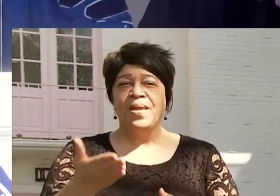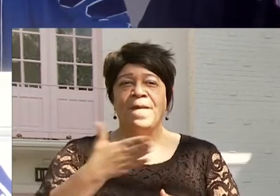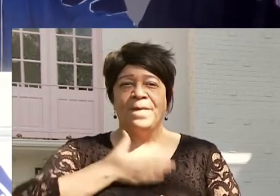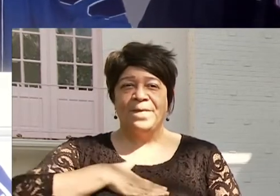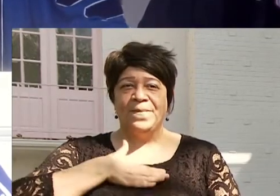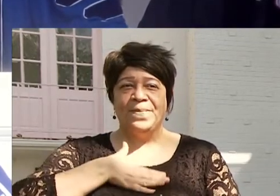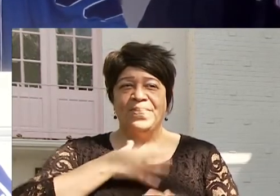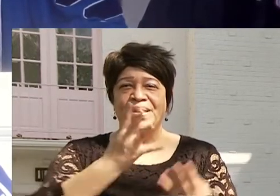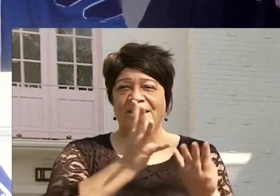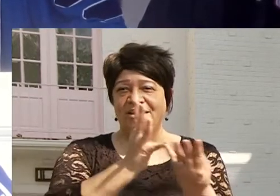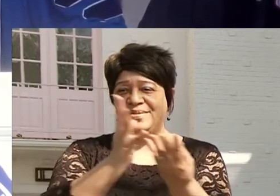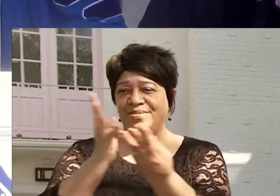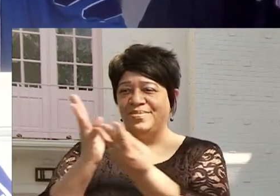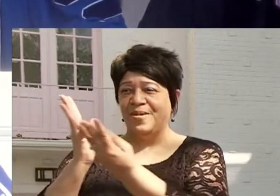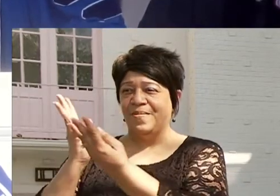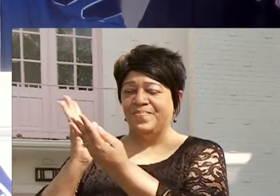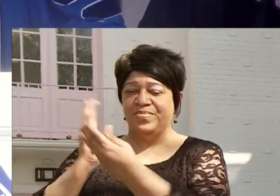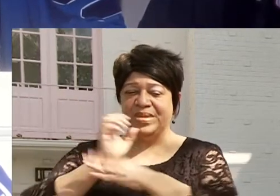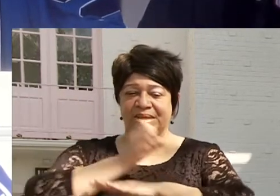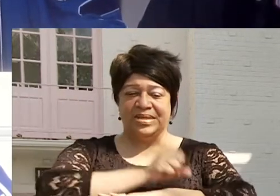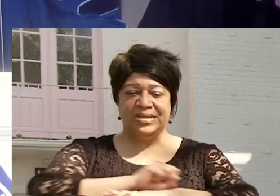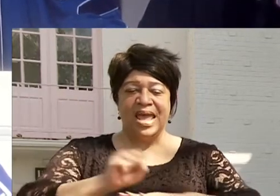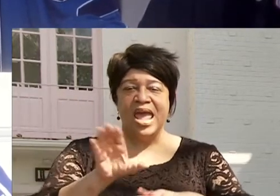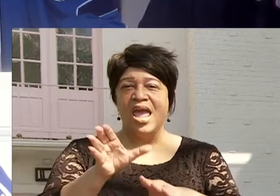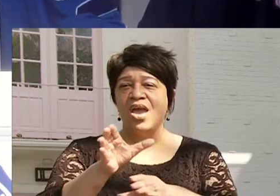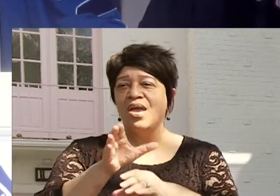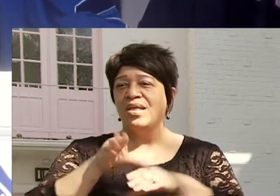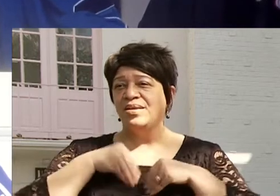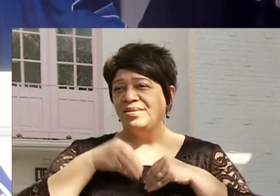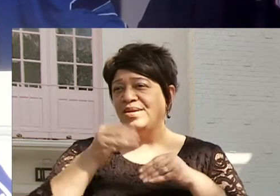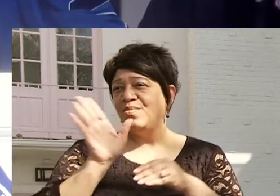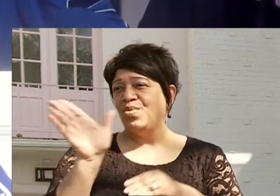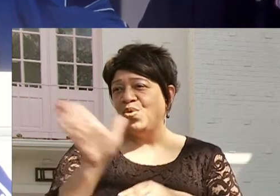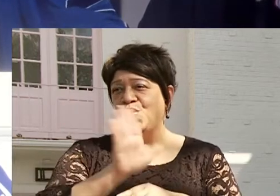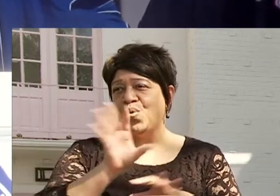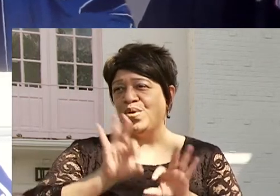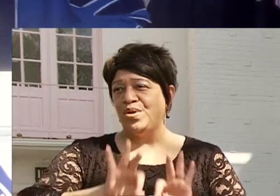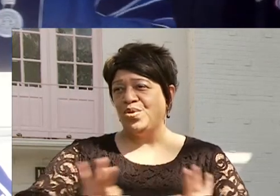please approach the stage and receive your degree.